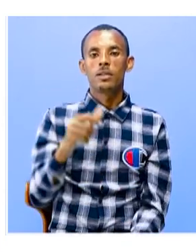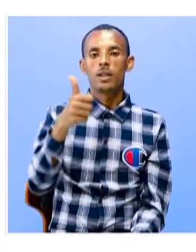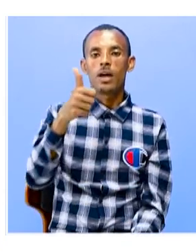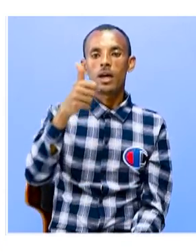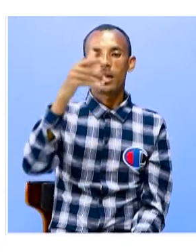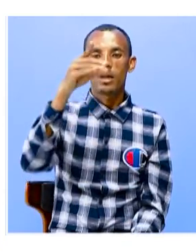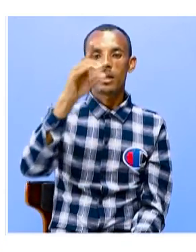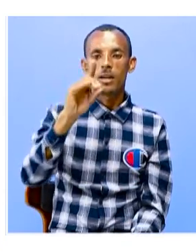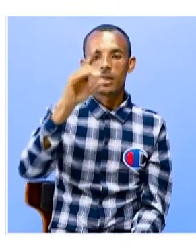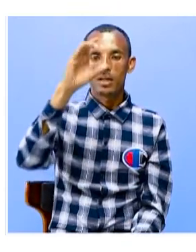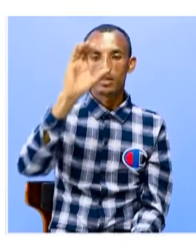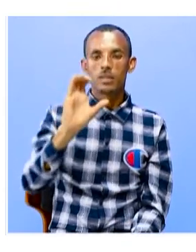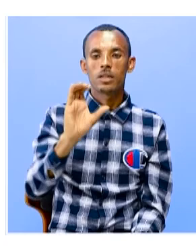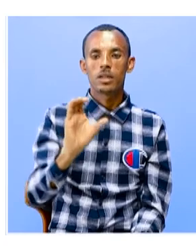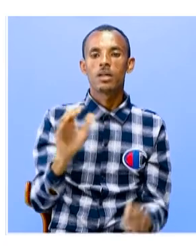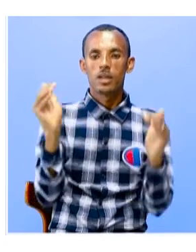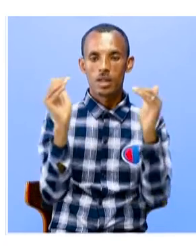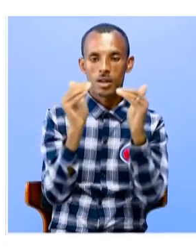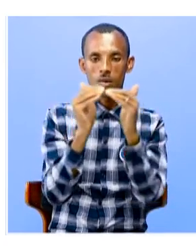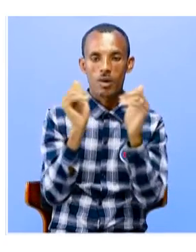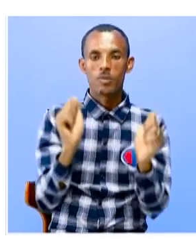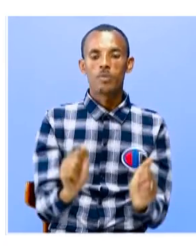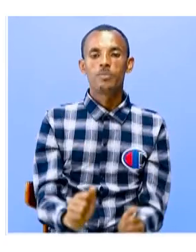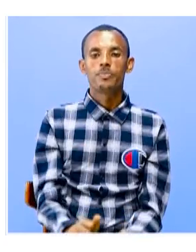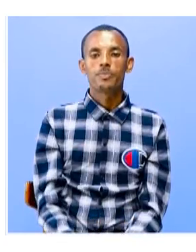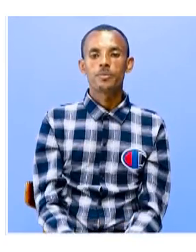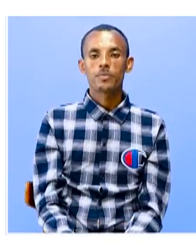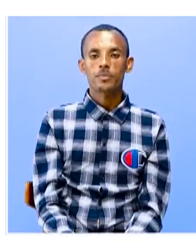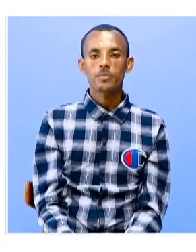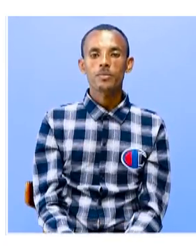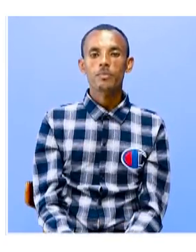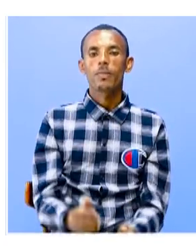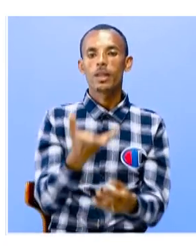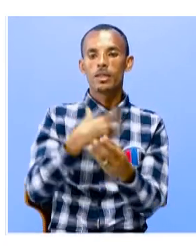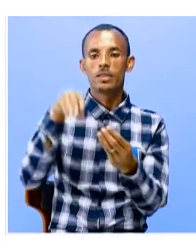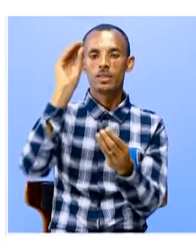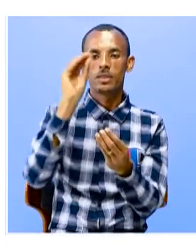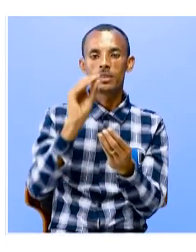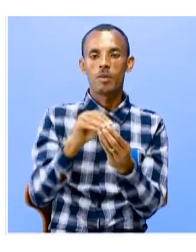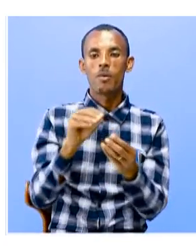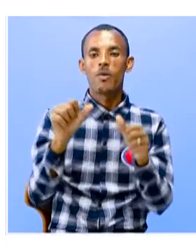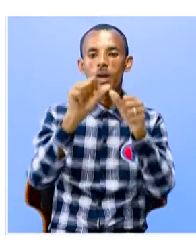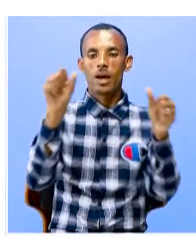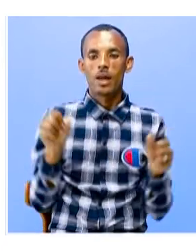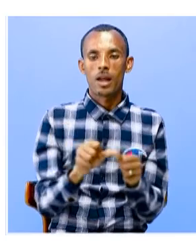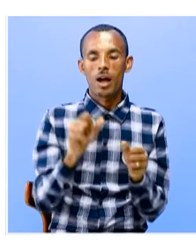ABC will be equal to, it is the sum of the area